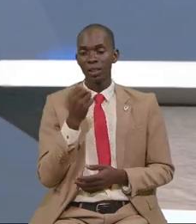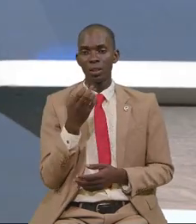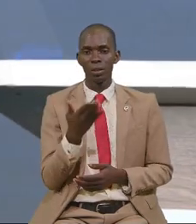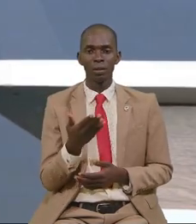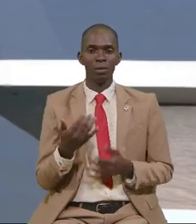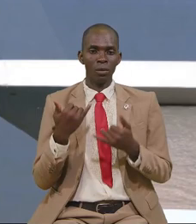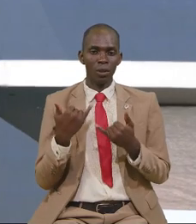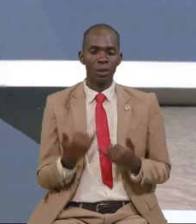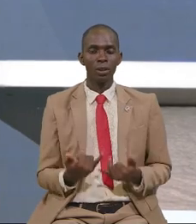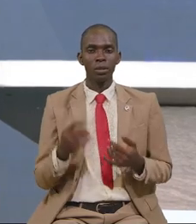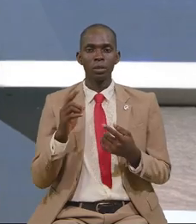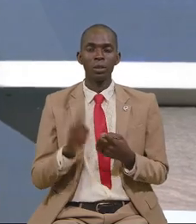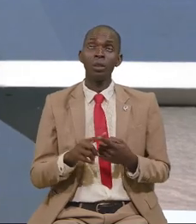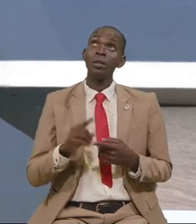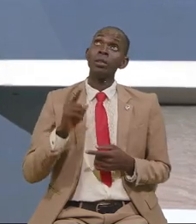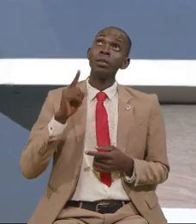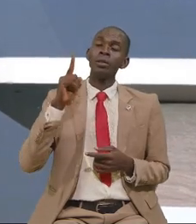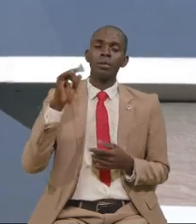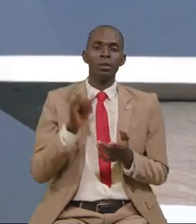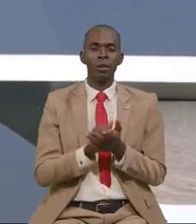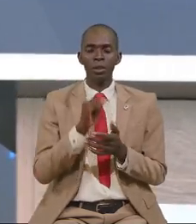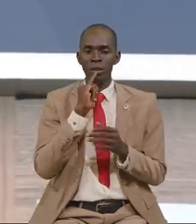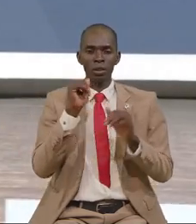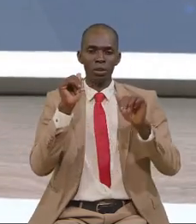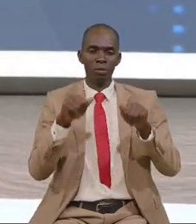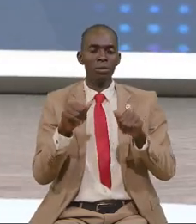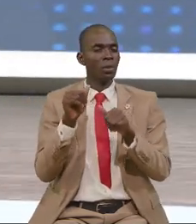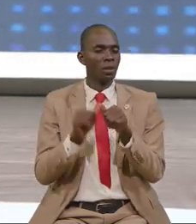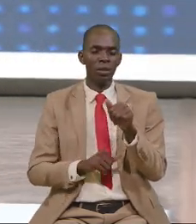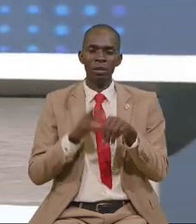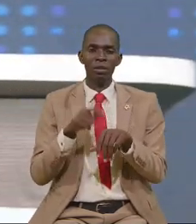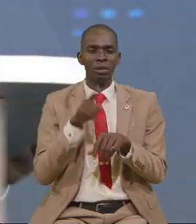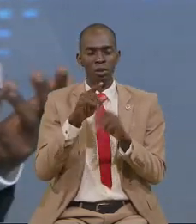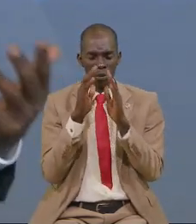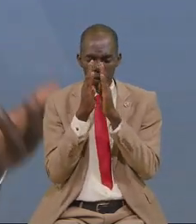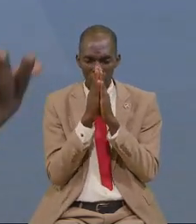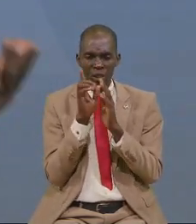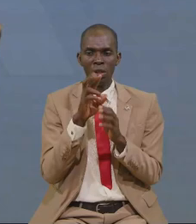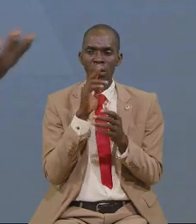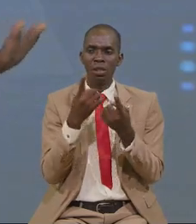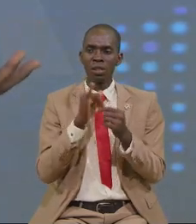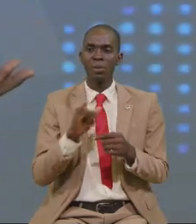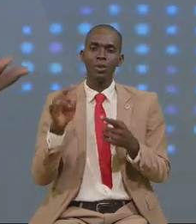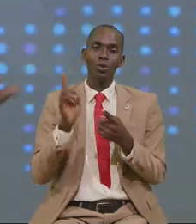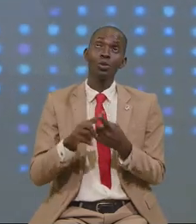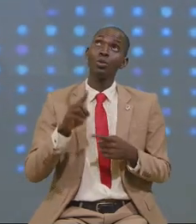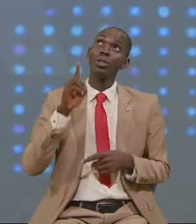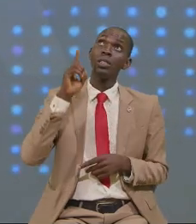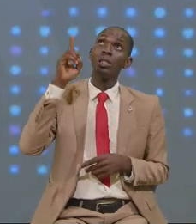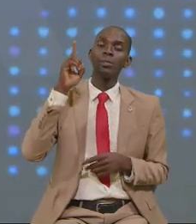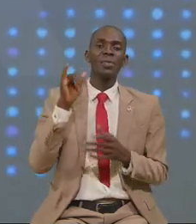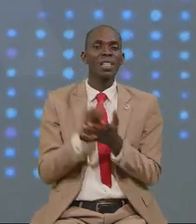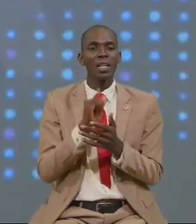unto Him that is able. Every time you pray, you are coming to Him that is